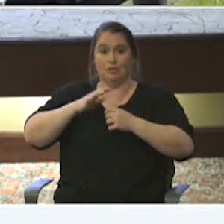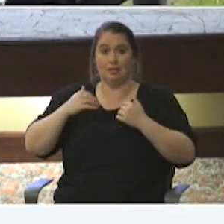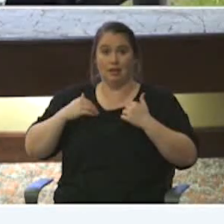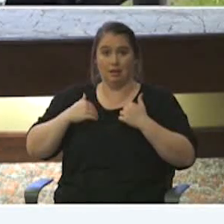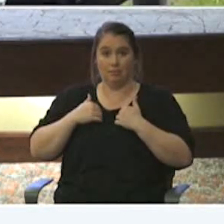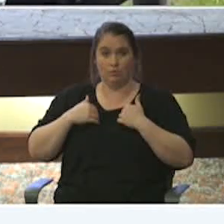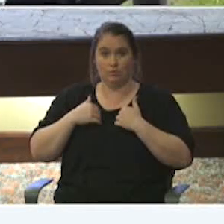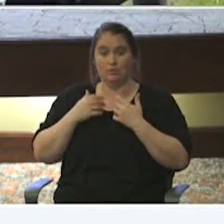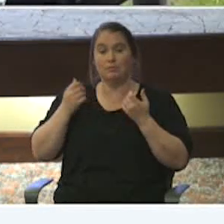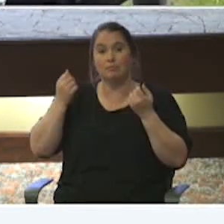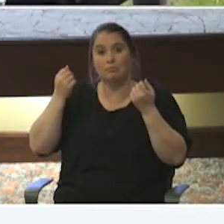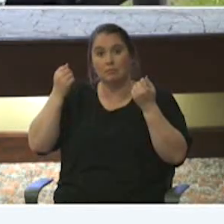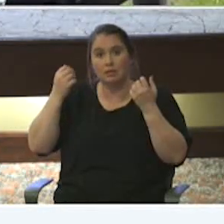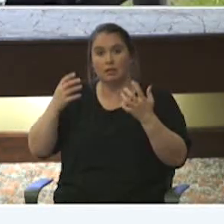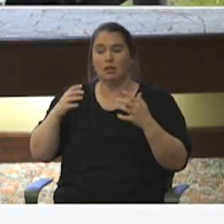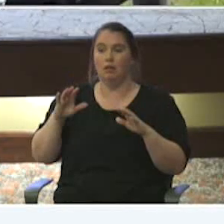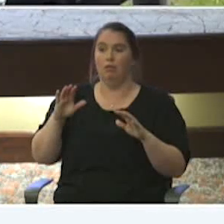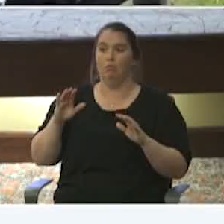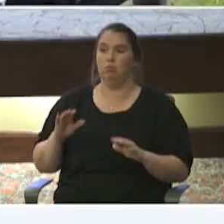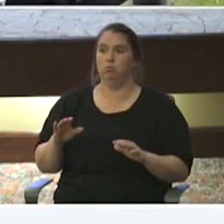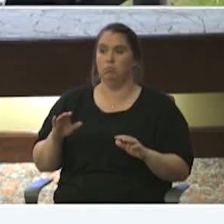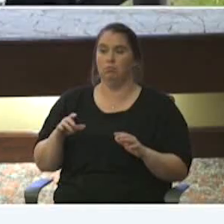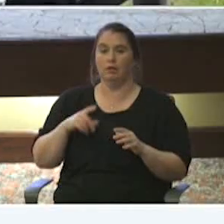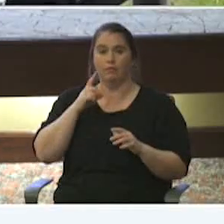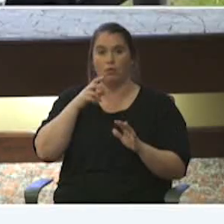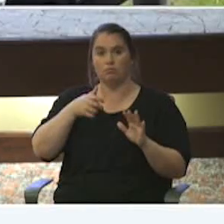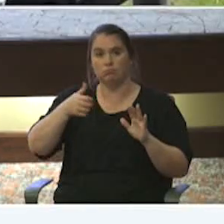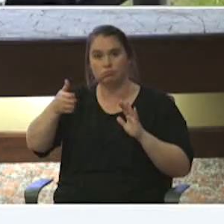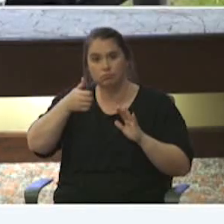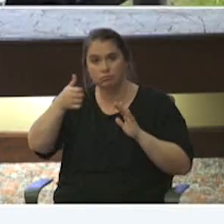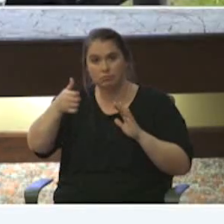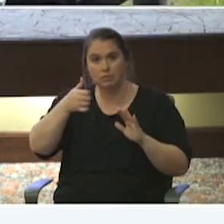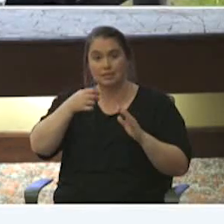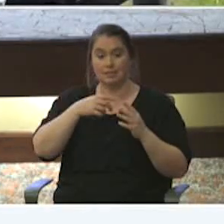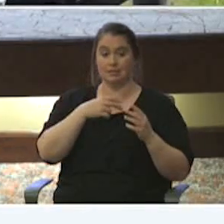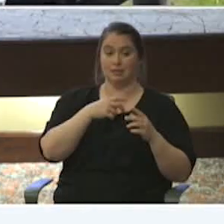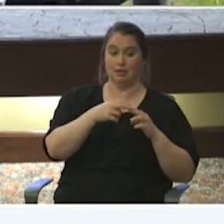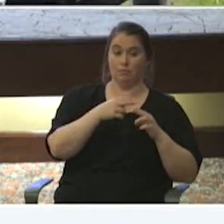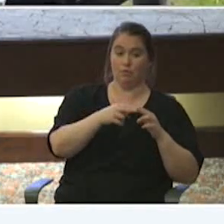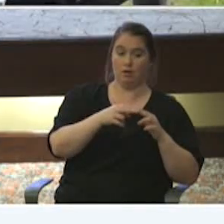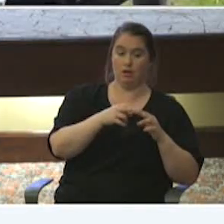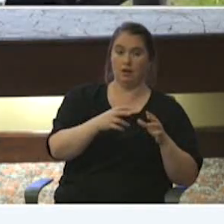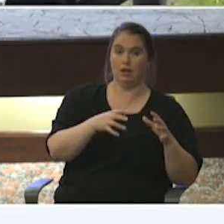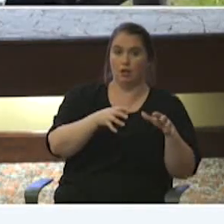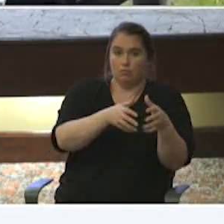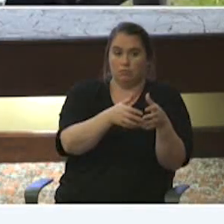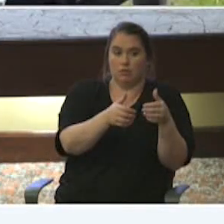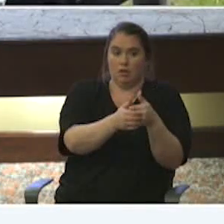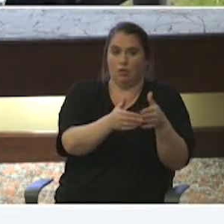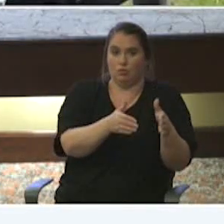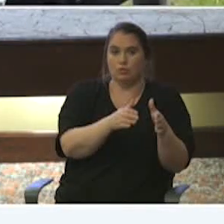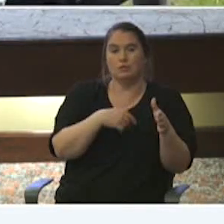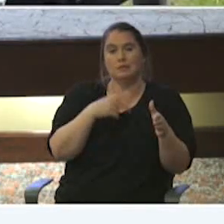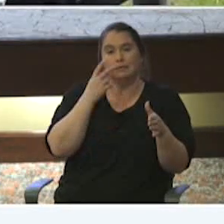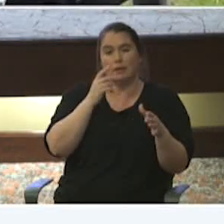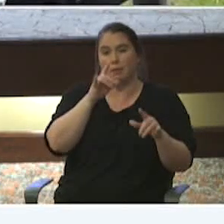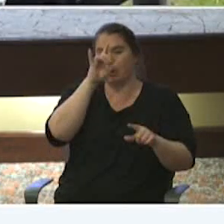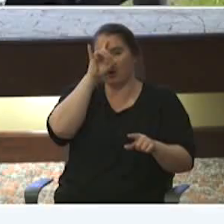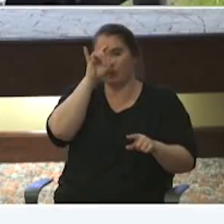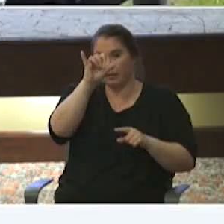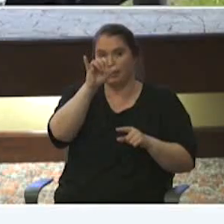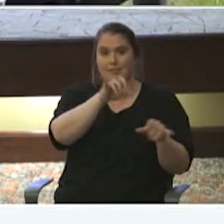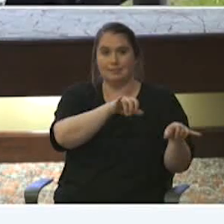maybe lackluster containment, both in transportation and temporary enclosures. This is much different than what we see in a permanent habitat like a